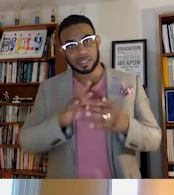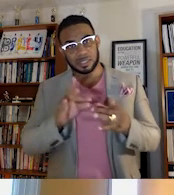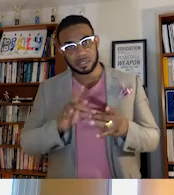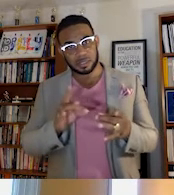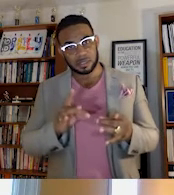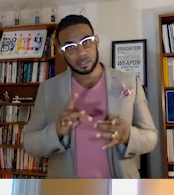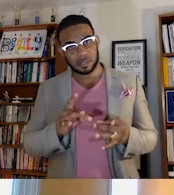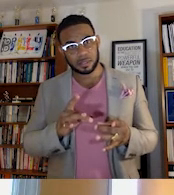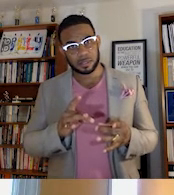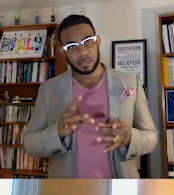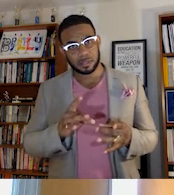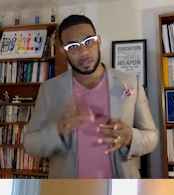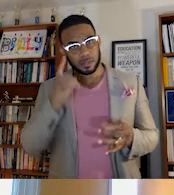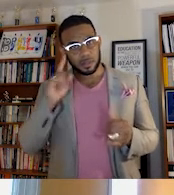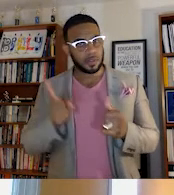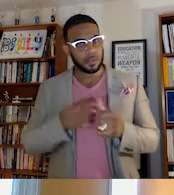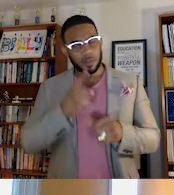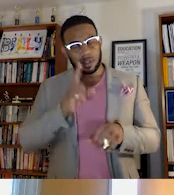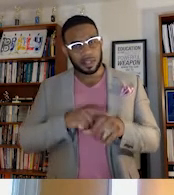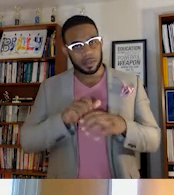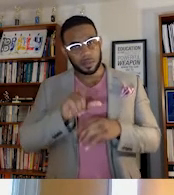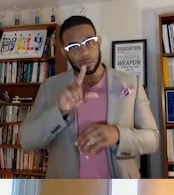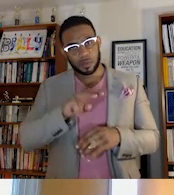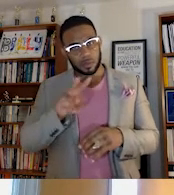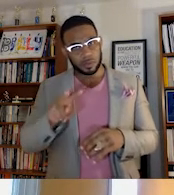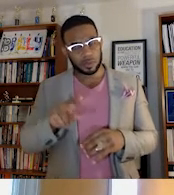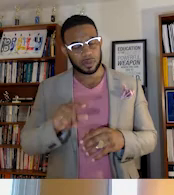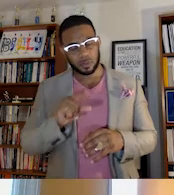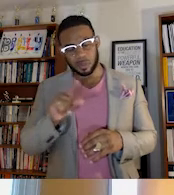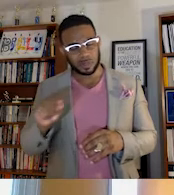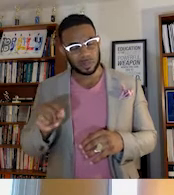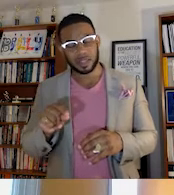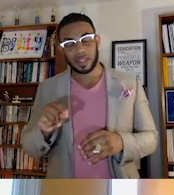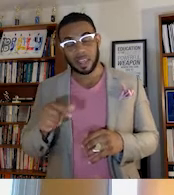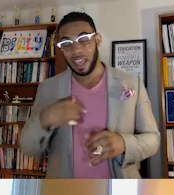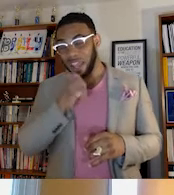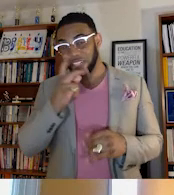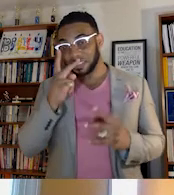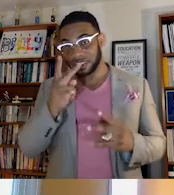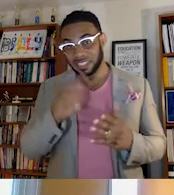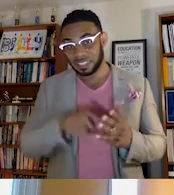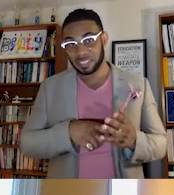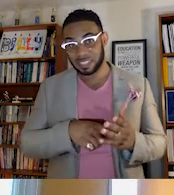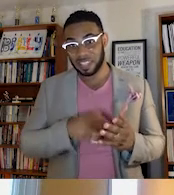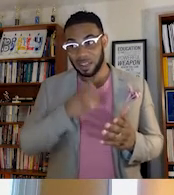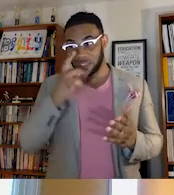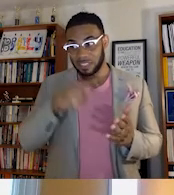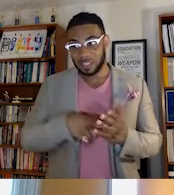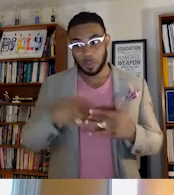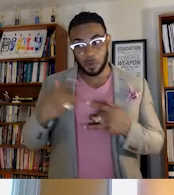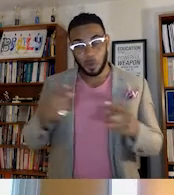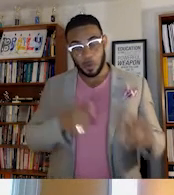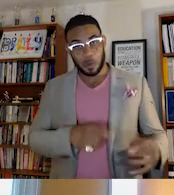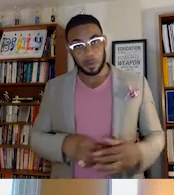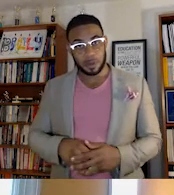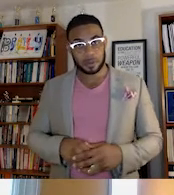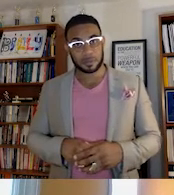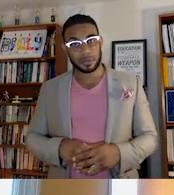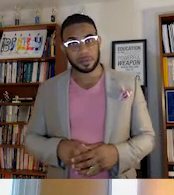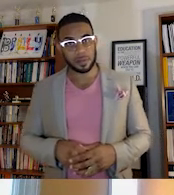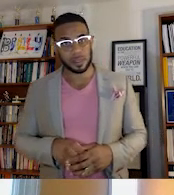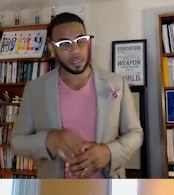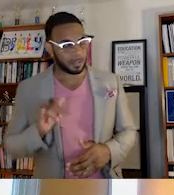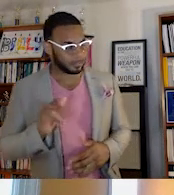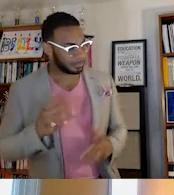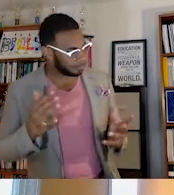say, for the first time in 2020, I didn't see this. I didn't see this was going on.